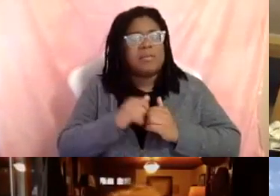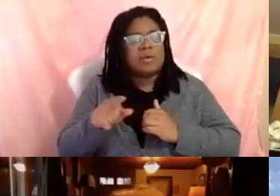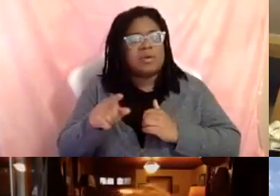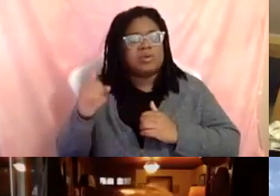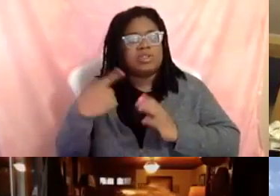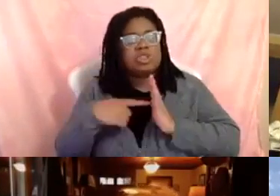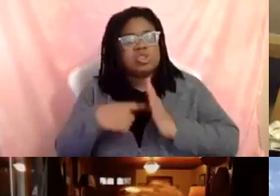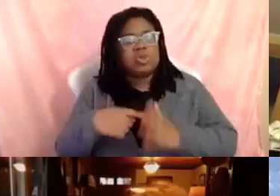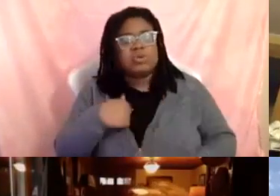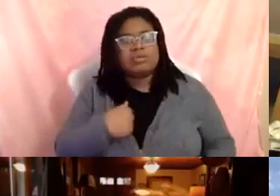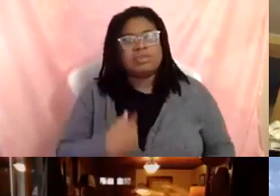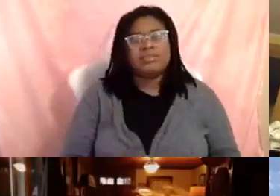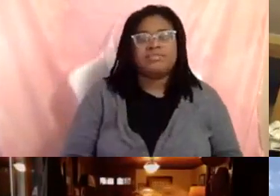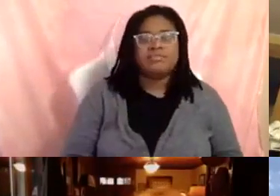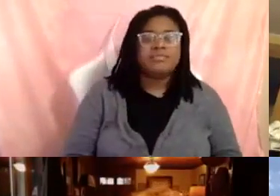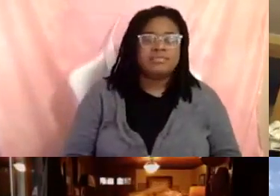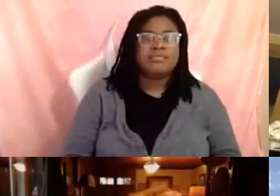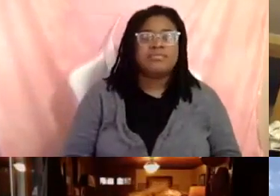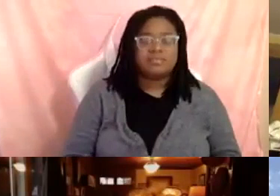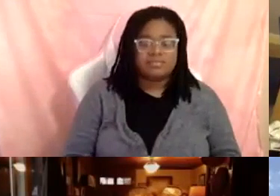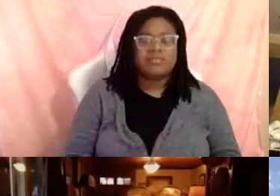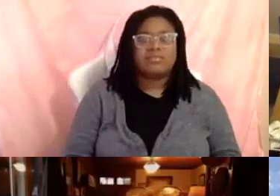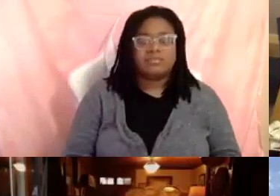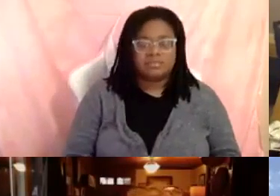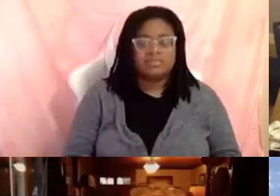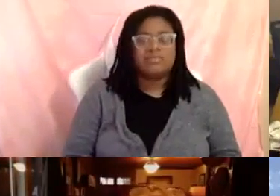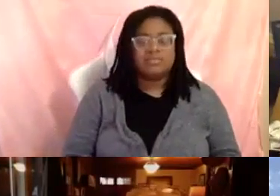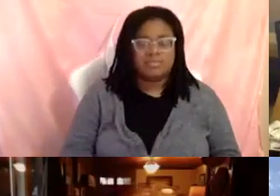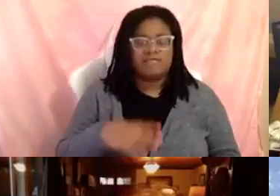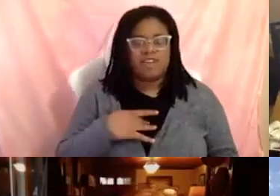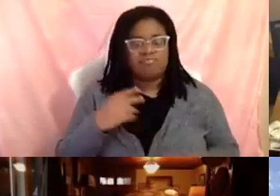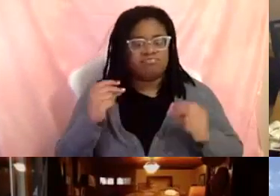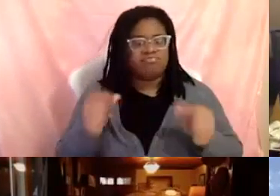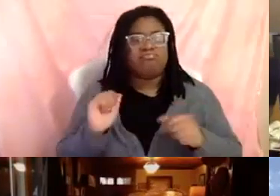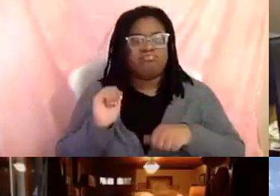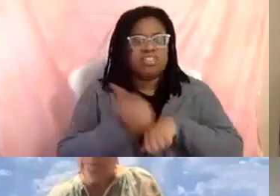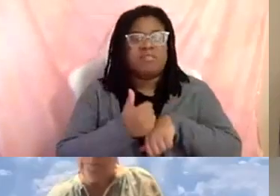just, it felt like something had clicked in, Linda. Great.